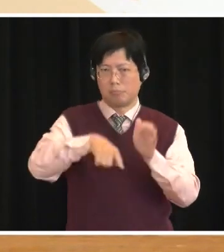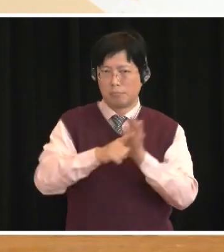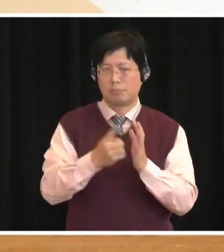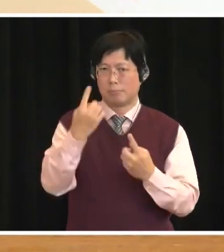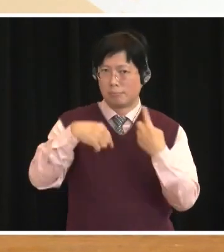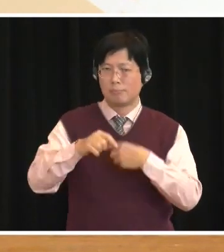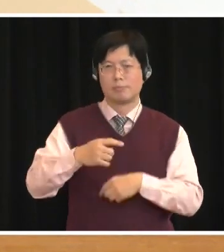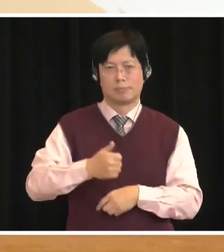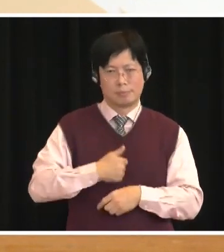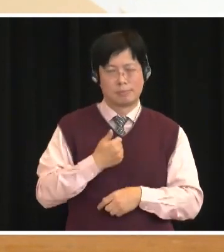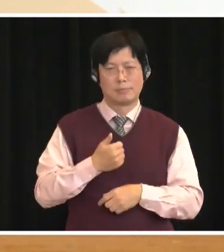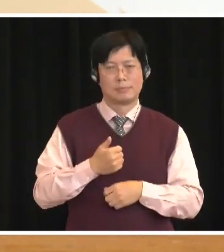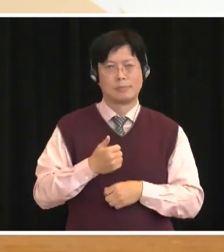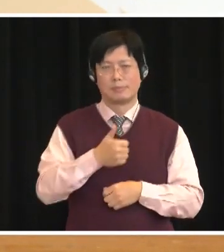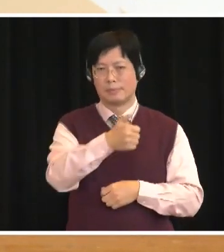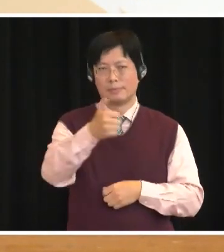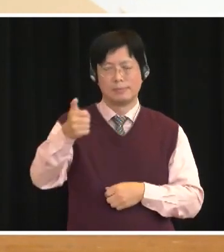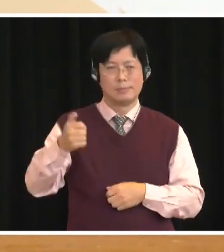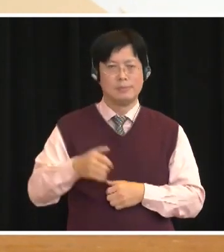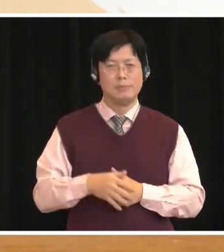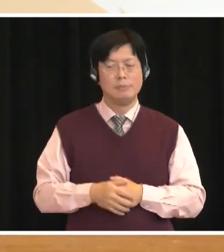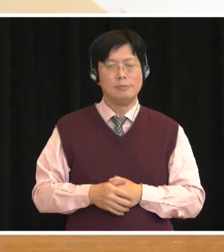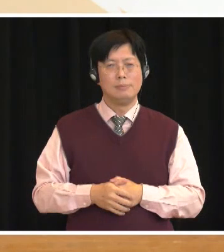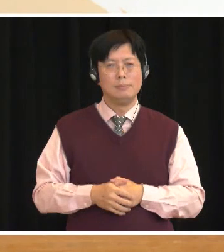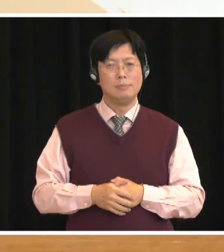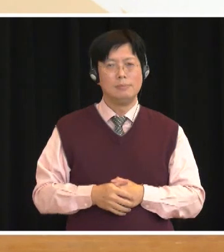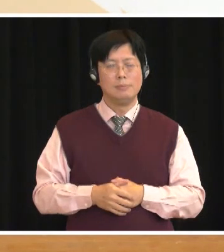provide on a wide range of